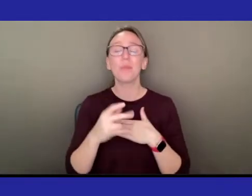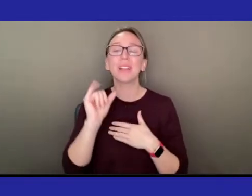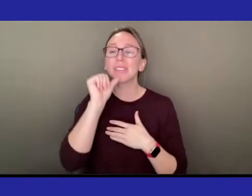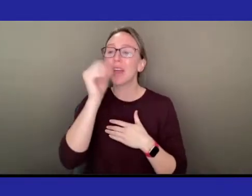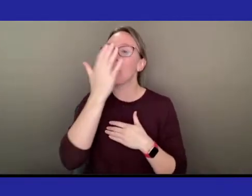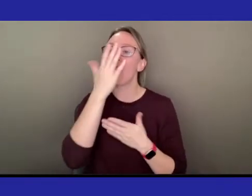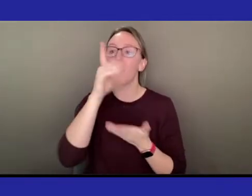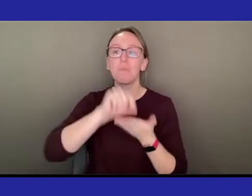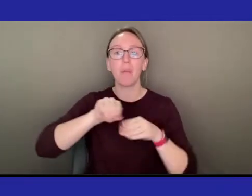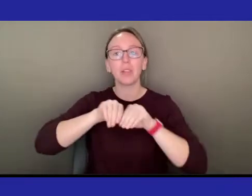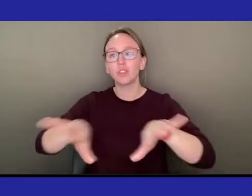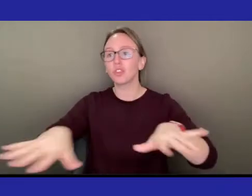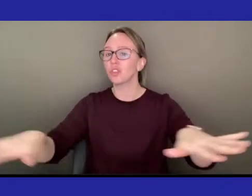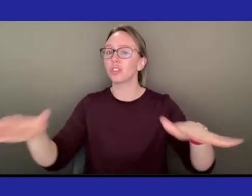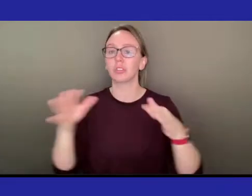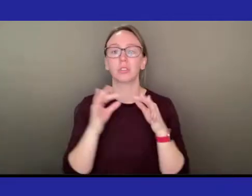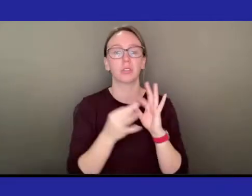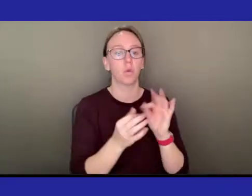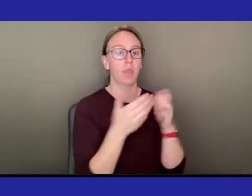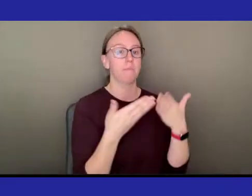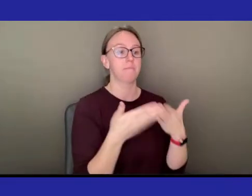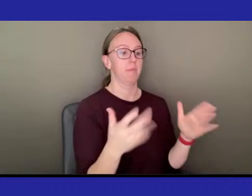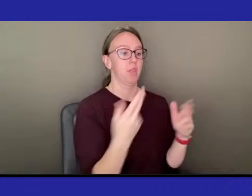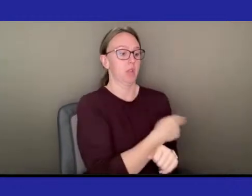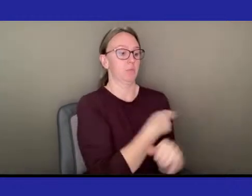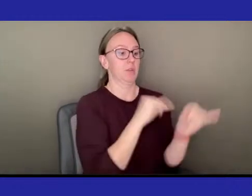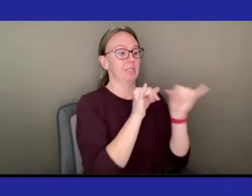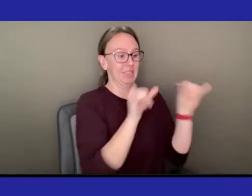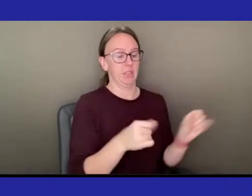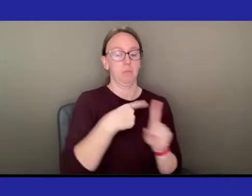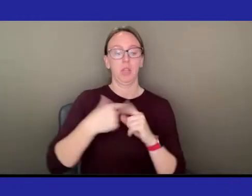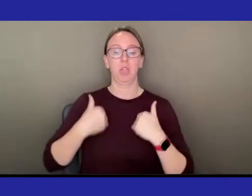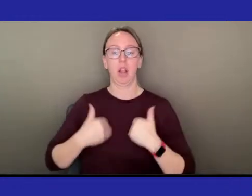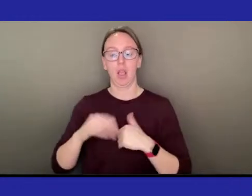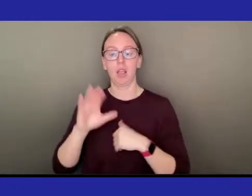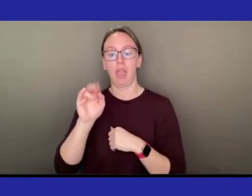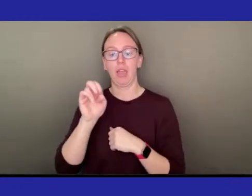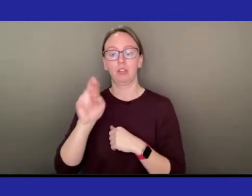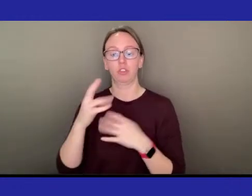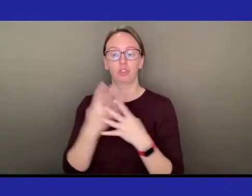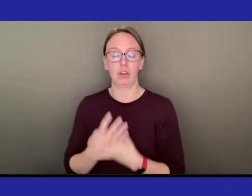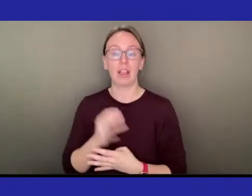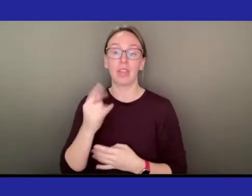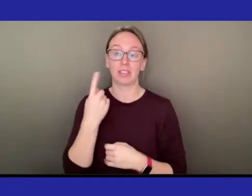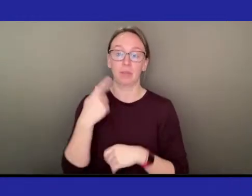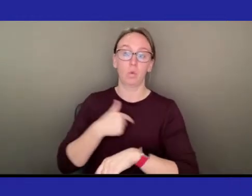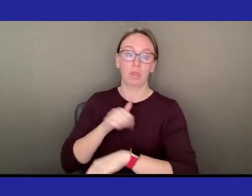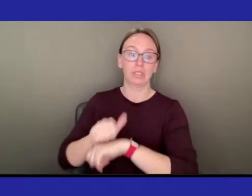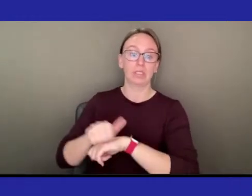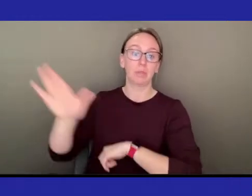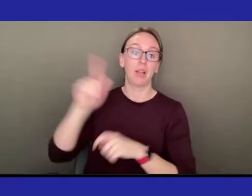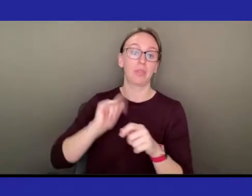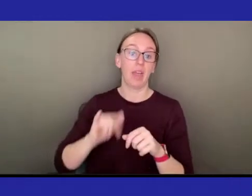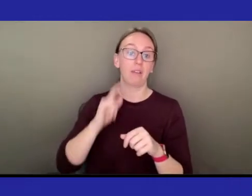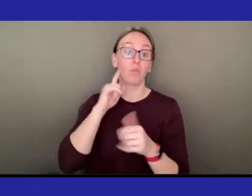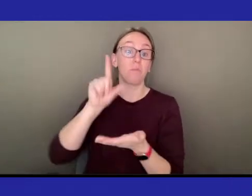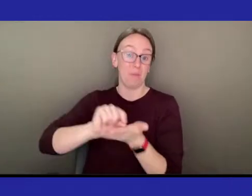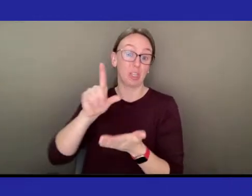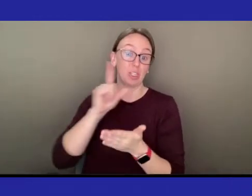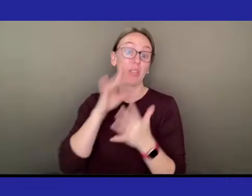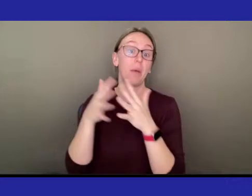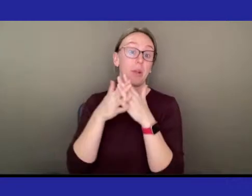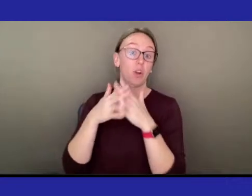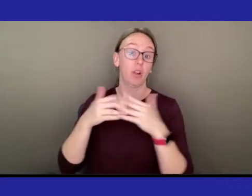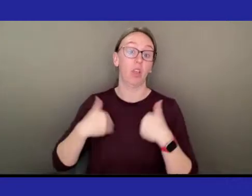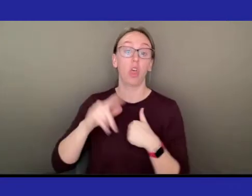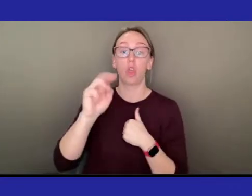public hospital system and lung cancer screening. So this is something that we submitted for publication in the American Thoracic Society, and we're waiting to hear an answer